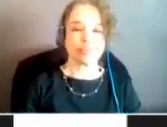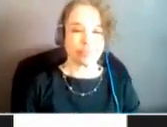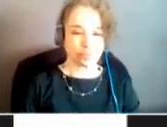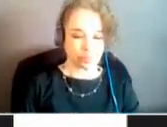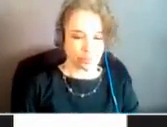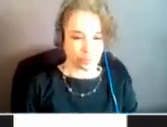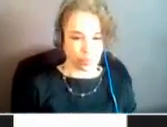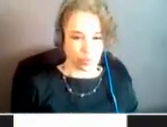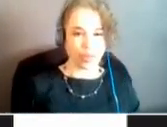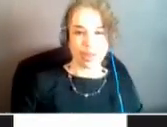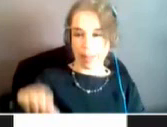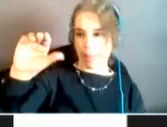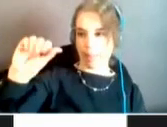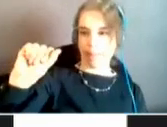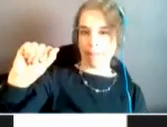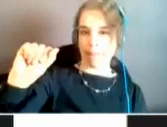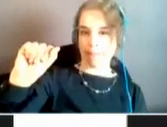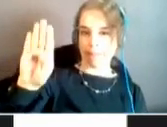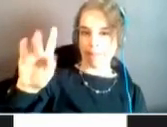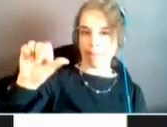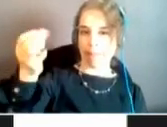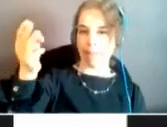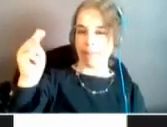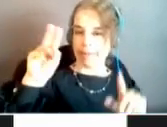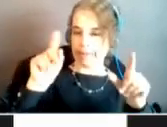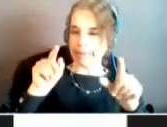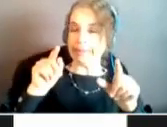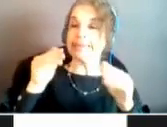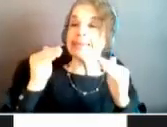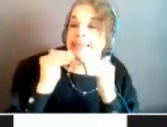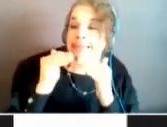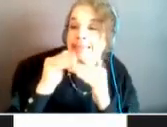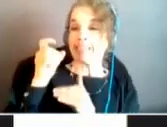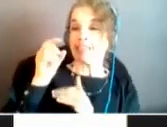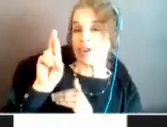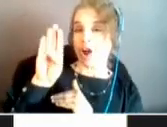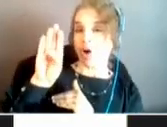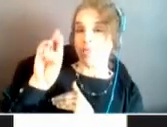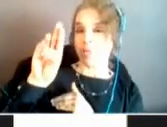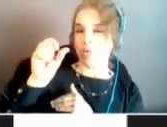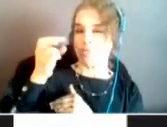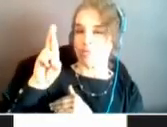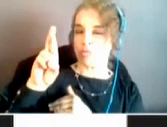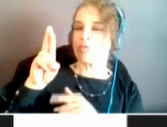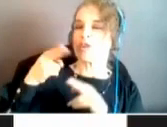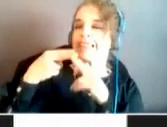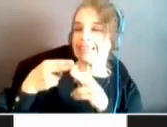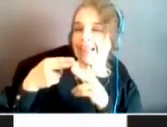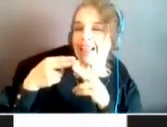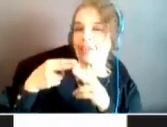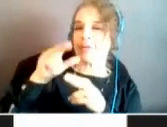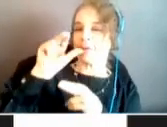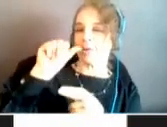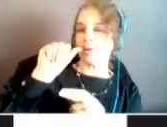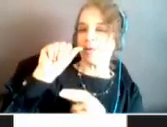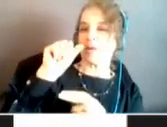You know, and ableism is, you know, even Dr. Robert Butler, who coined the term ageism,